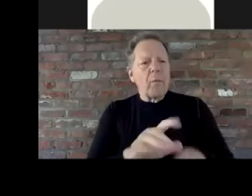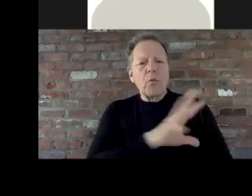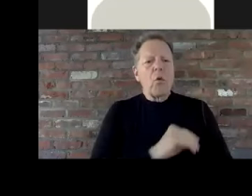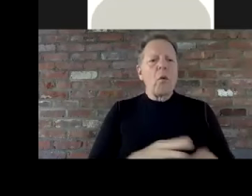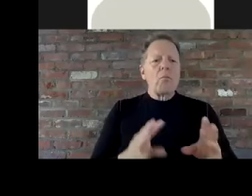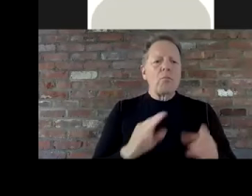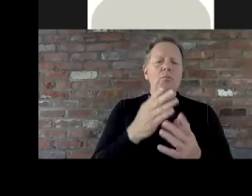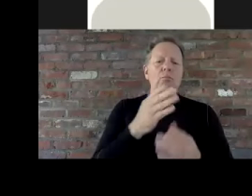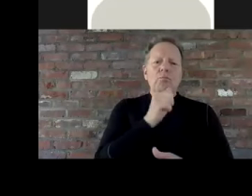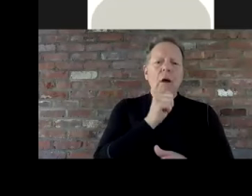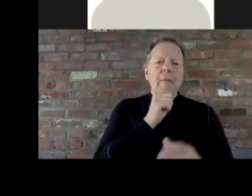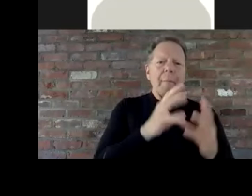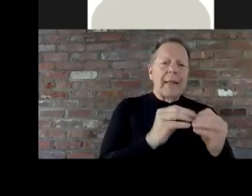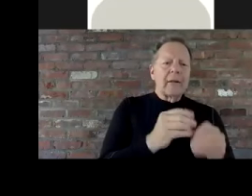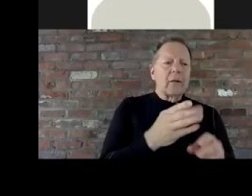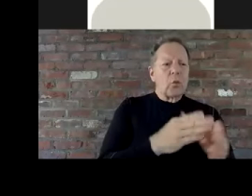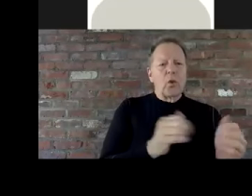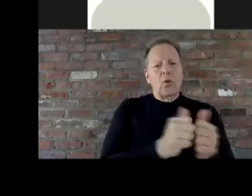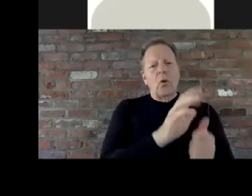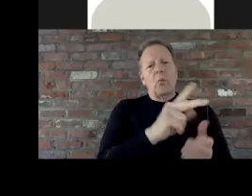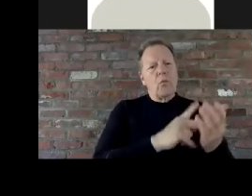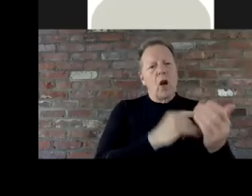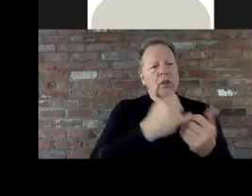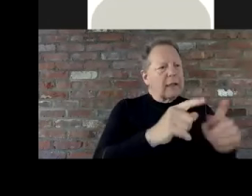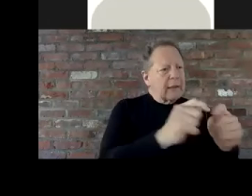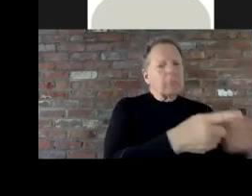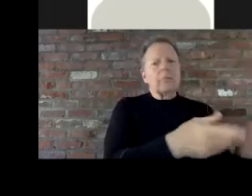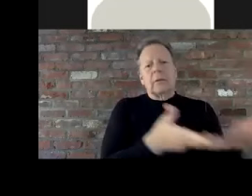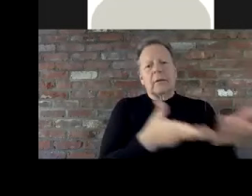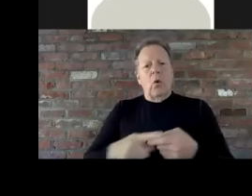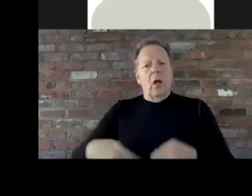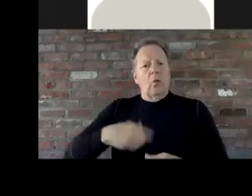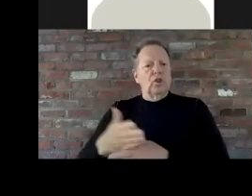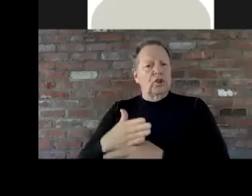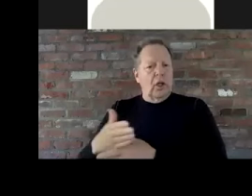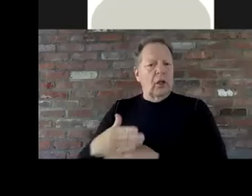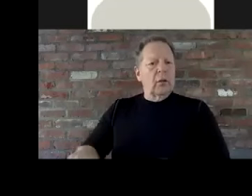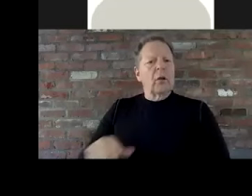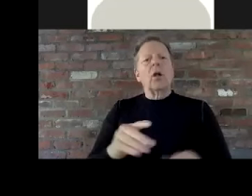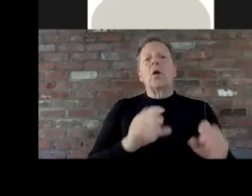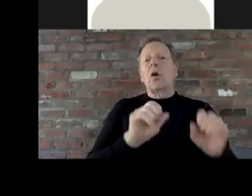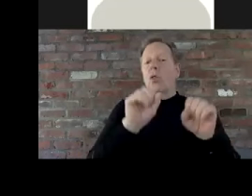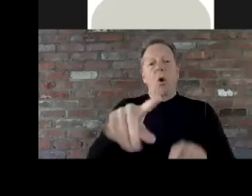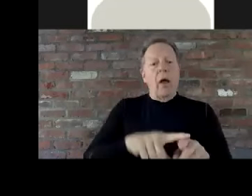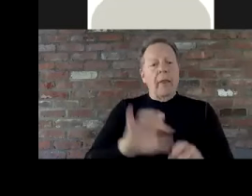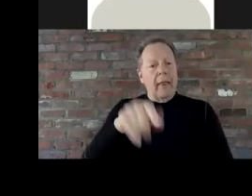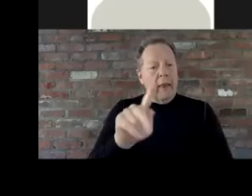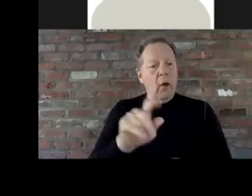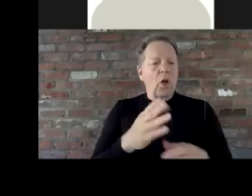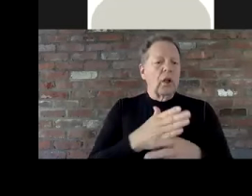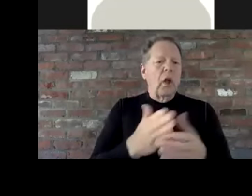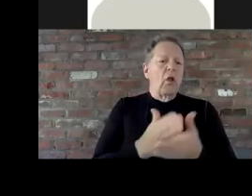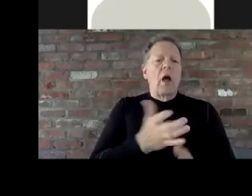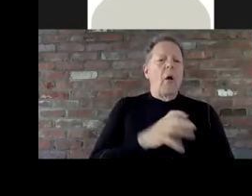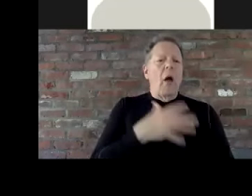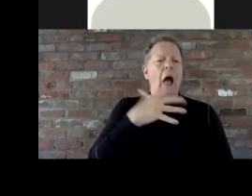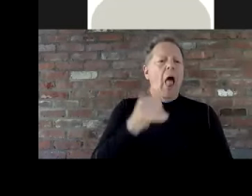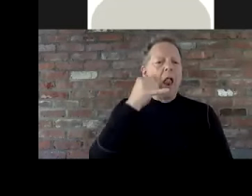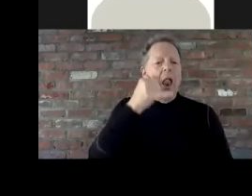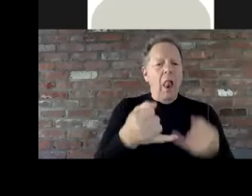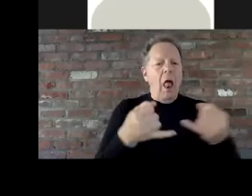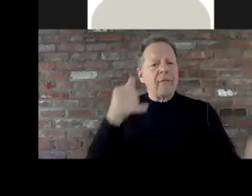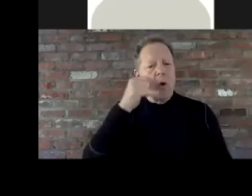the project team. You can share it through the link that we provide, or you can share it through our hotline that's